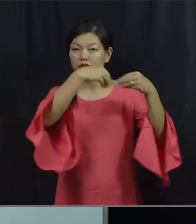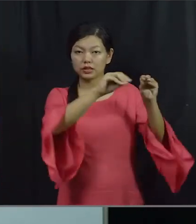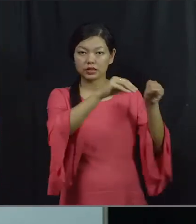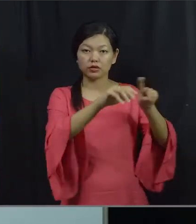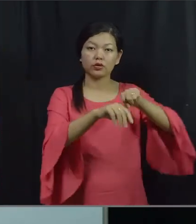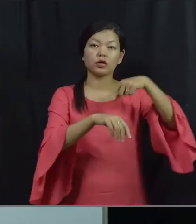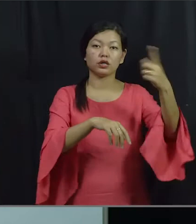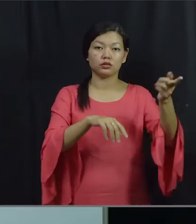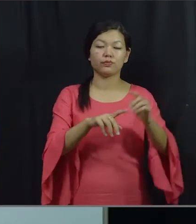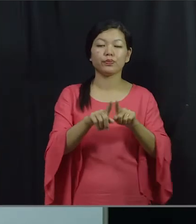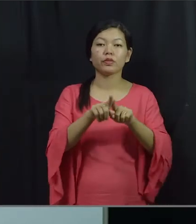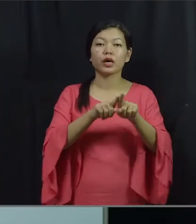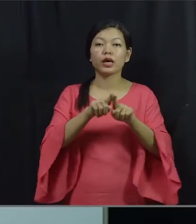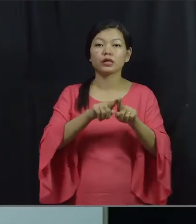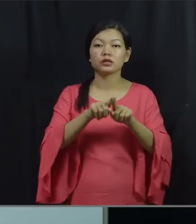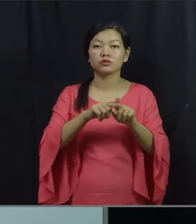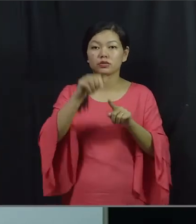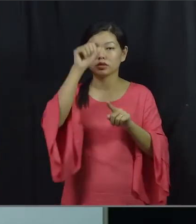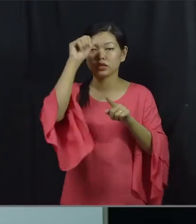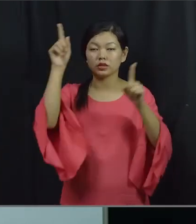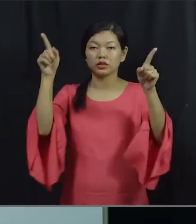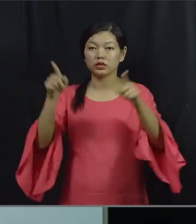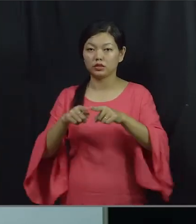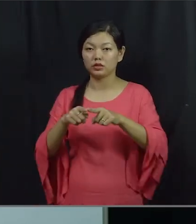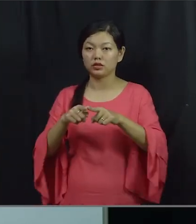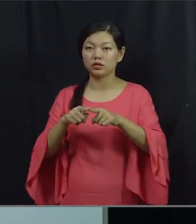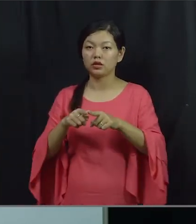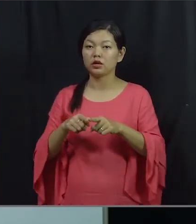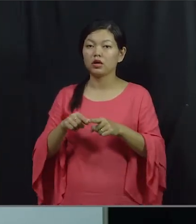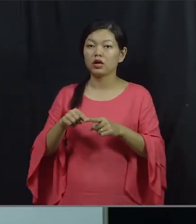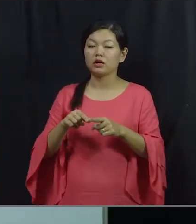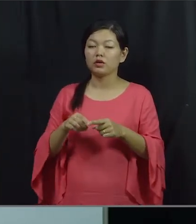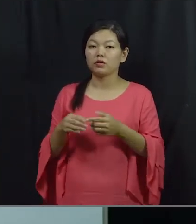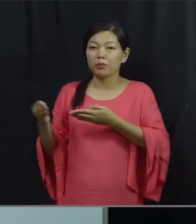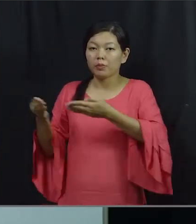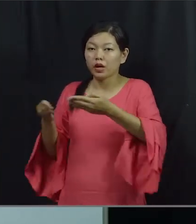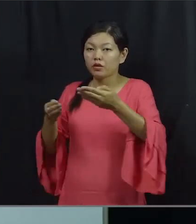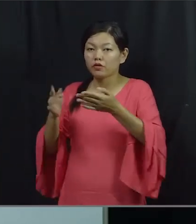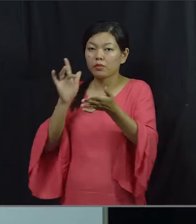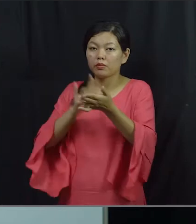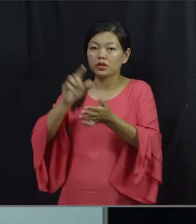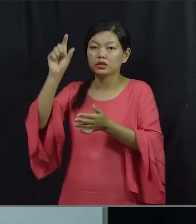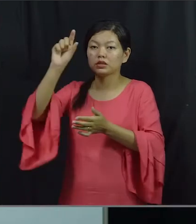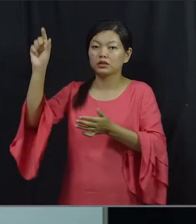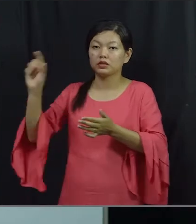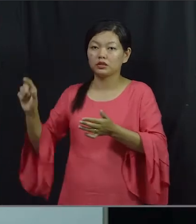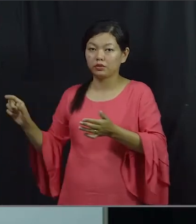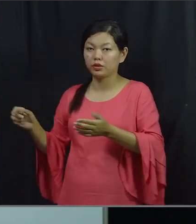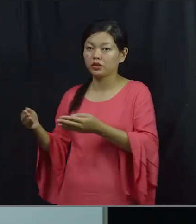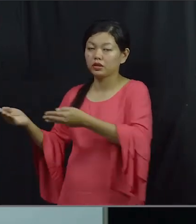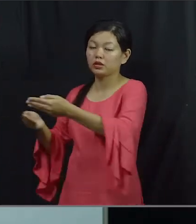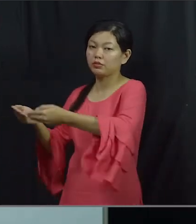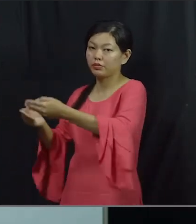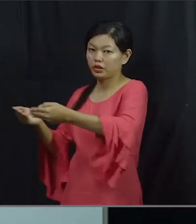If India import one good from Nepal, isn't that? And the same goods India again sell